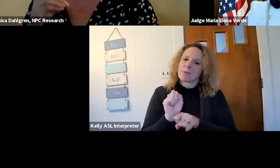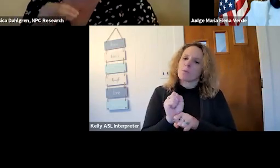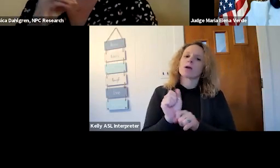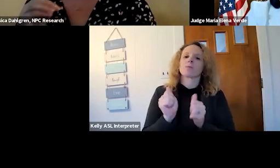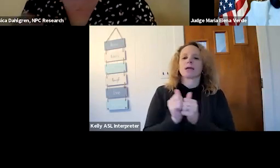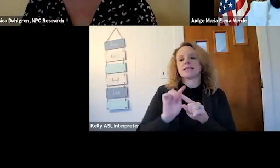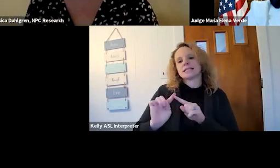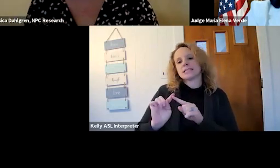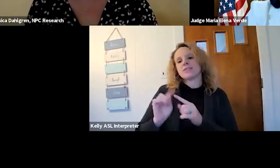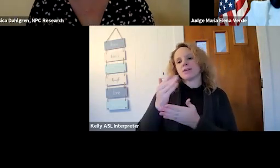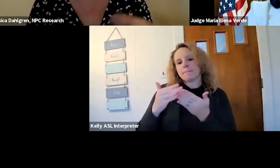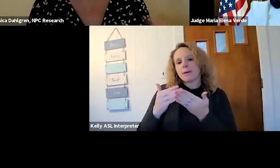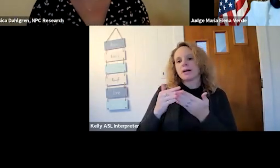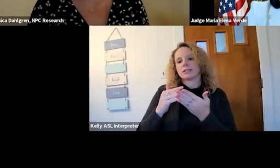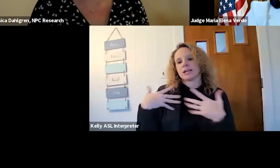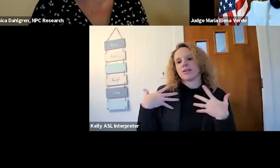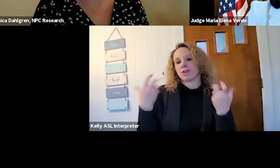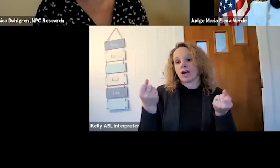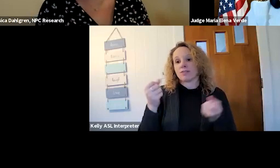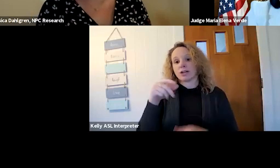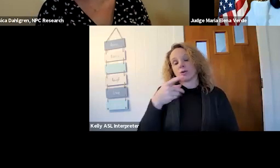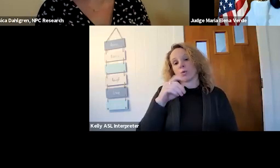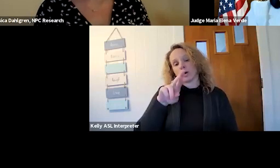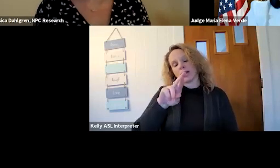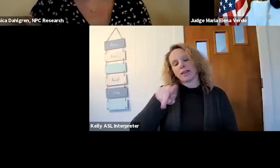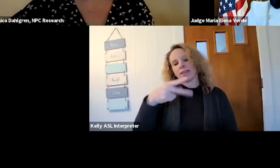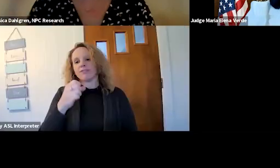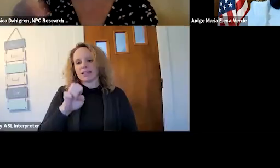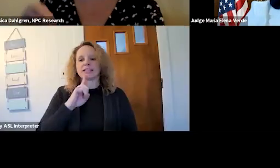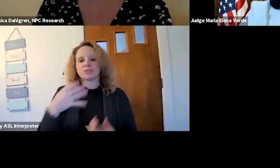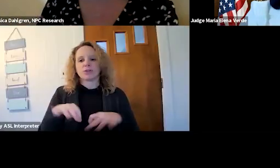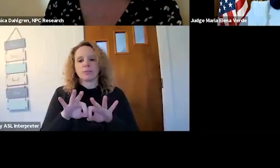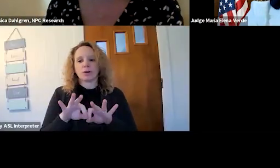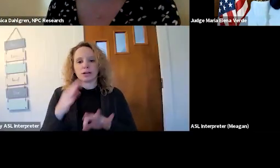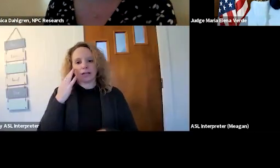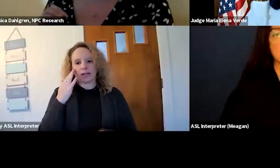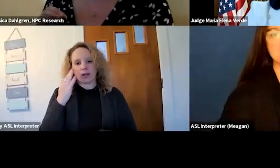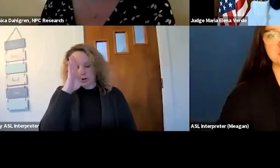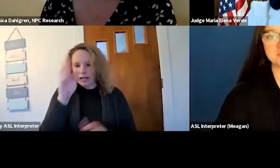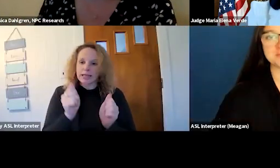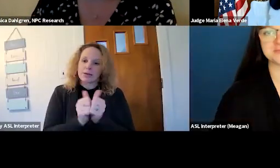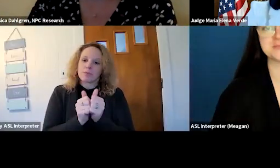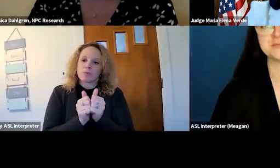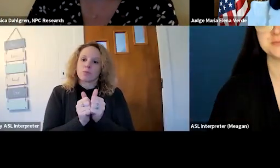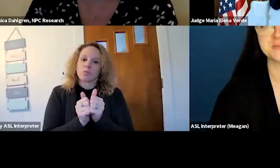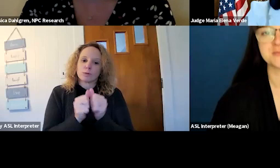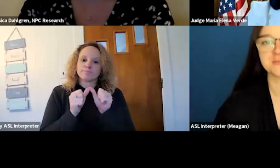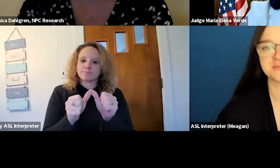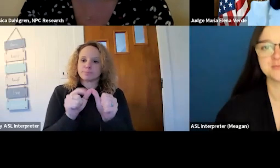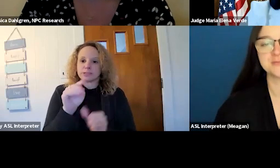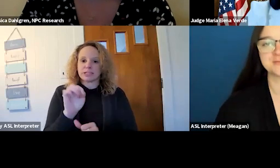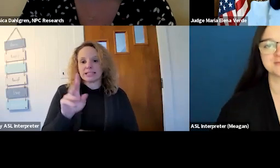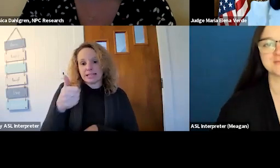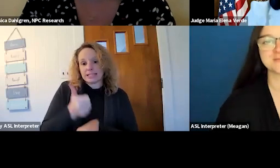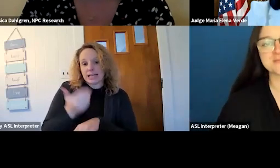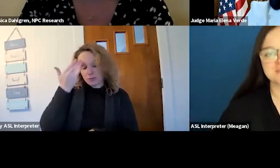of programs or recovery is really important. And that goes directly aligned with maintaining task sets.